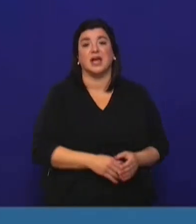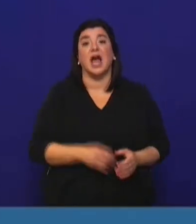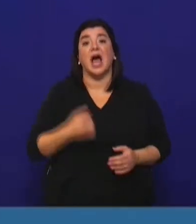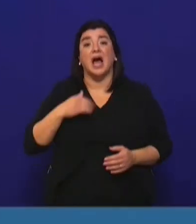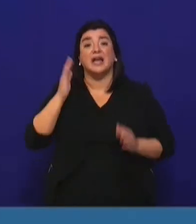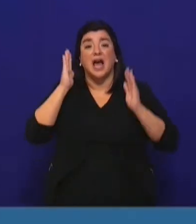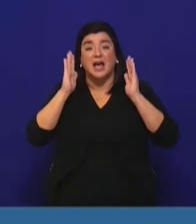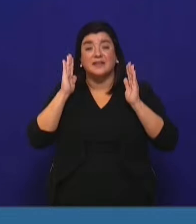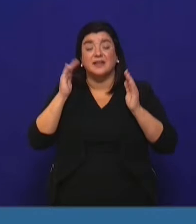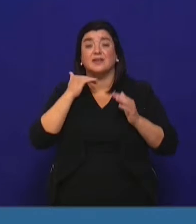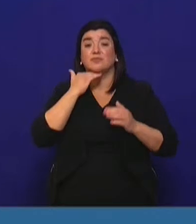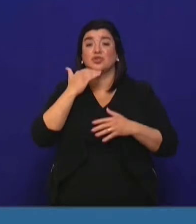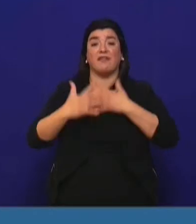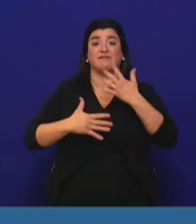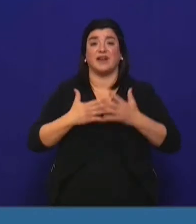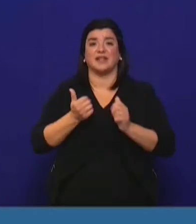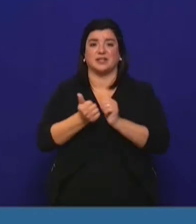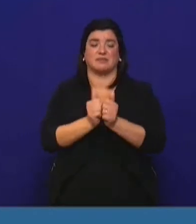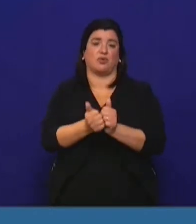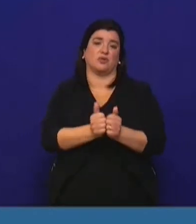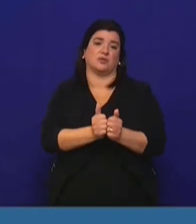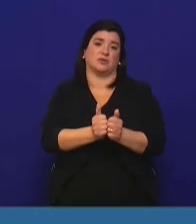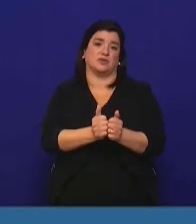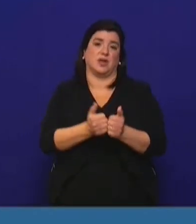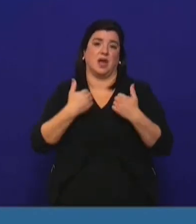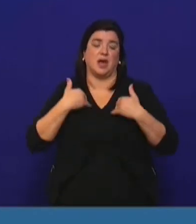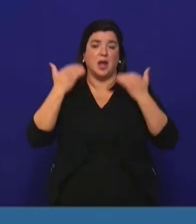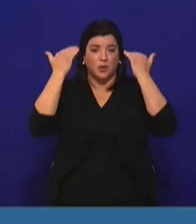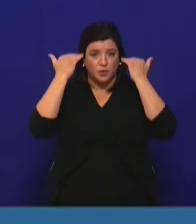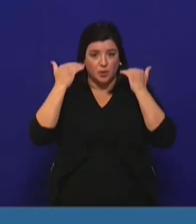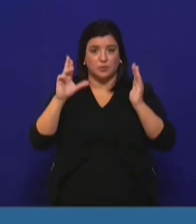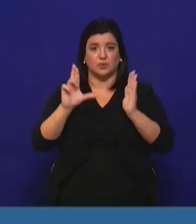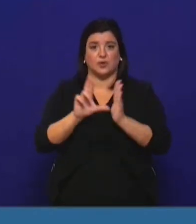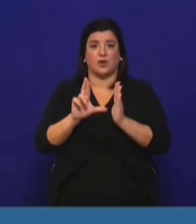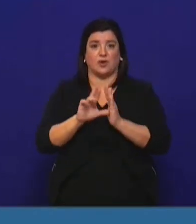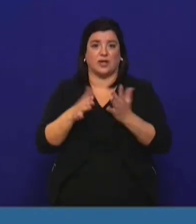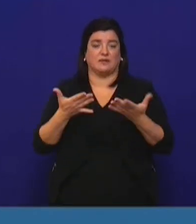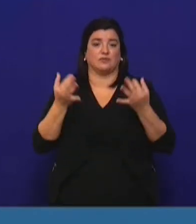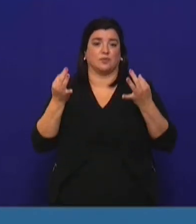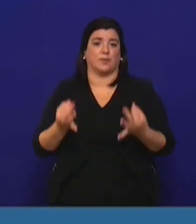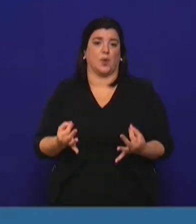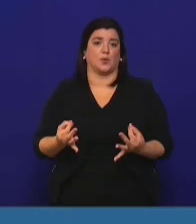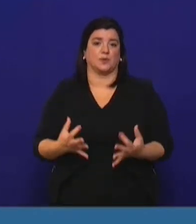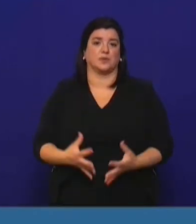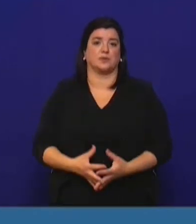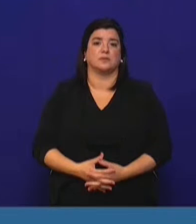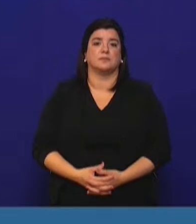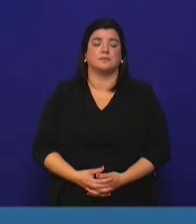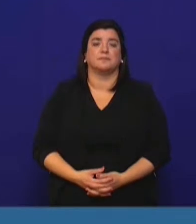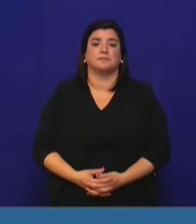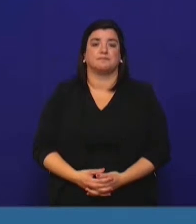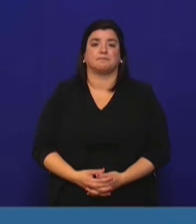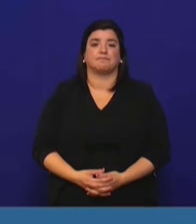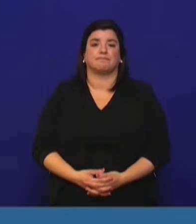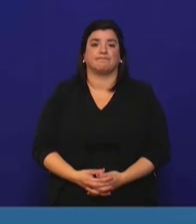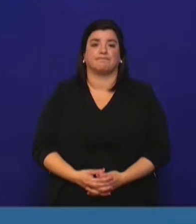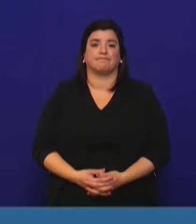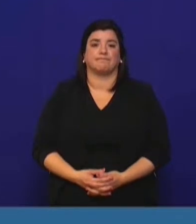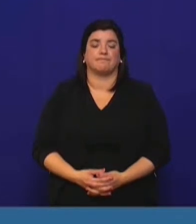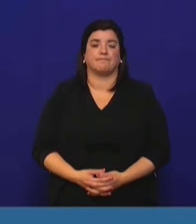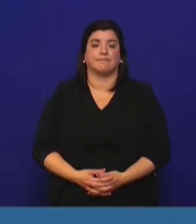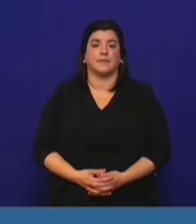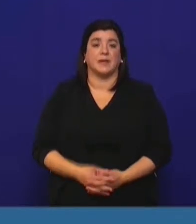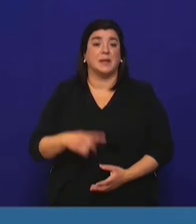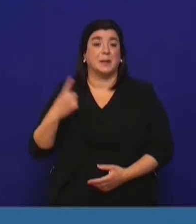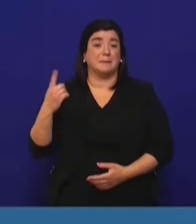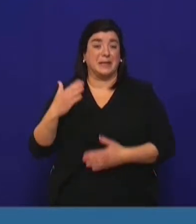li għandna u anke insegwu l-mezzi ta' mitigazzjoni li għandna. Il-każijiet attivi li korrelaw